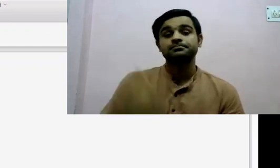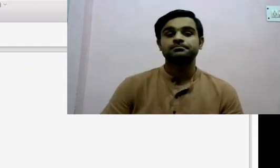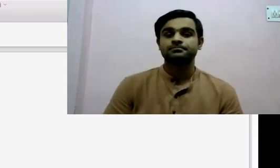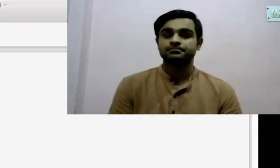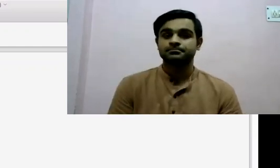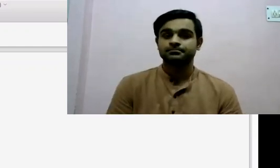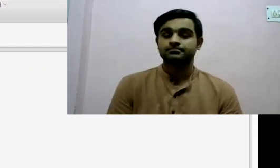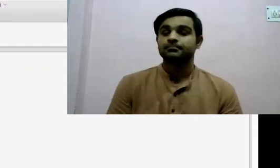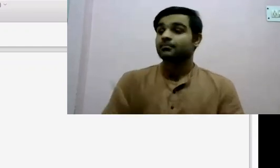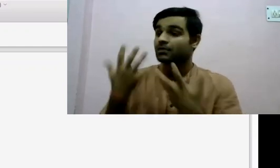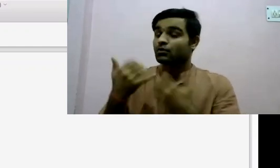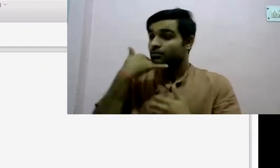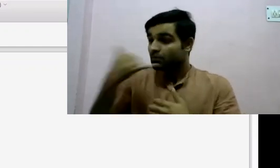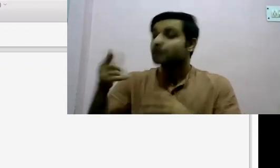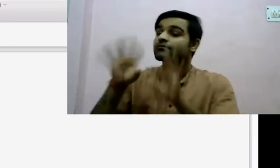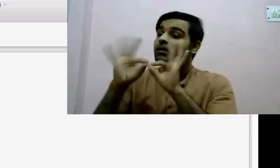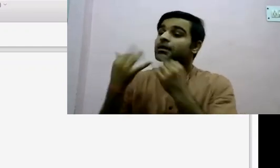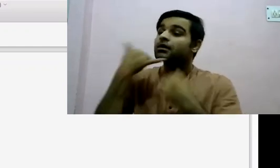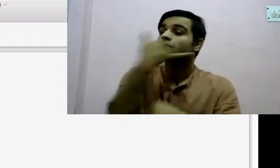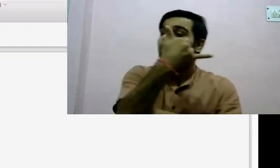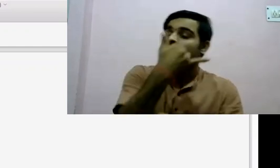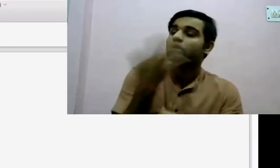So if you want to say call your family,